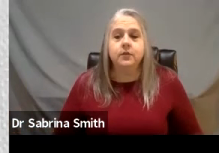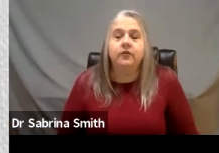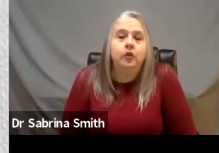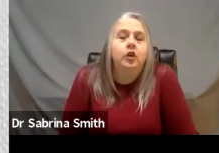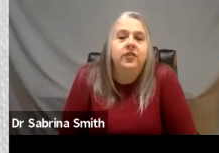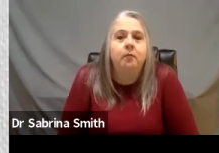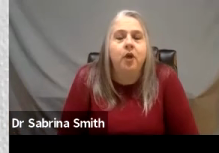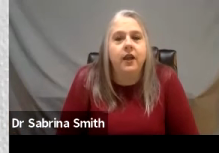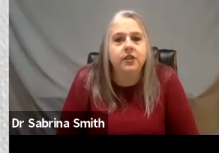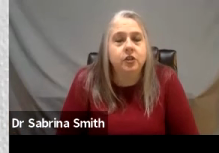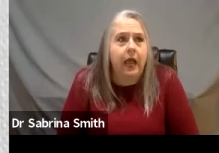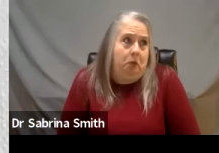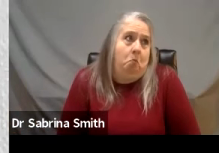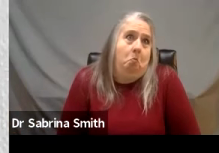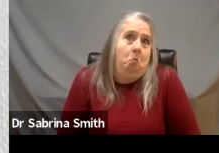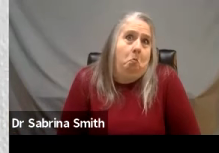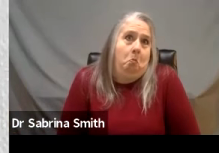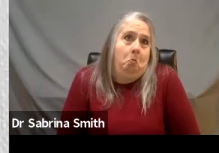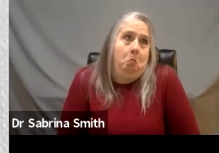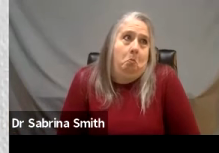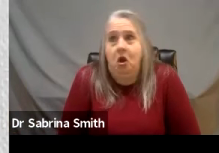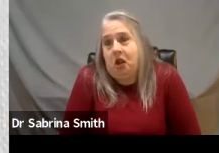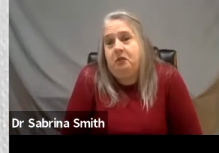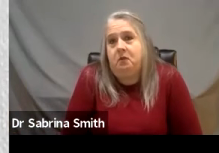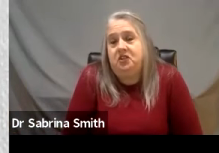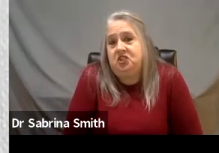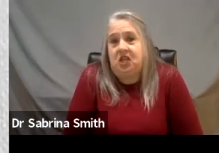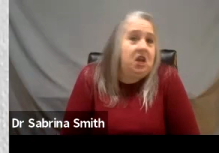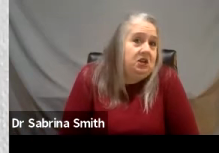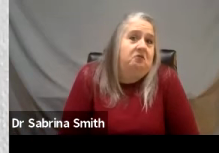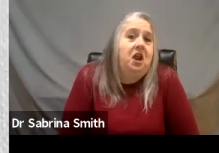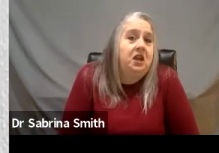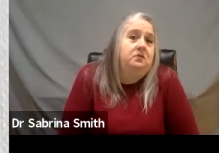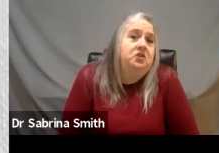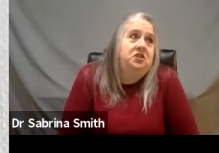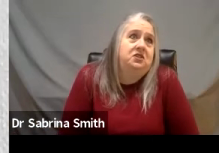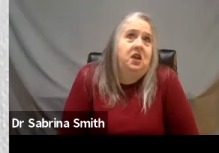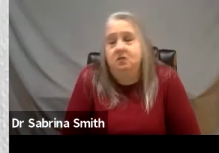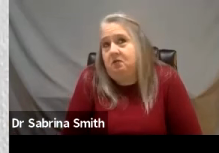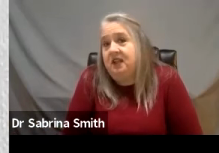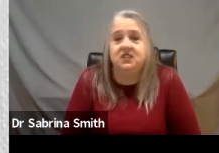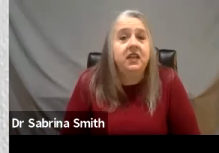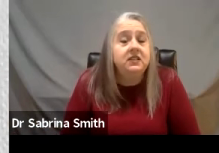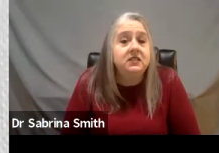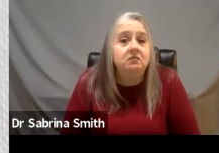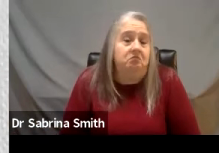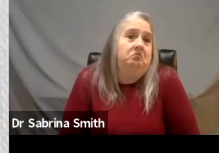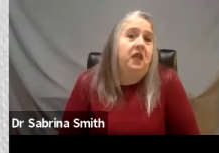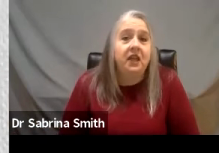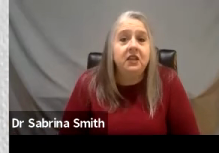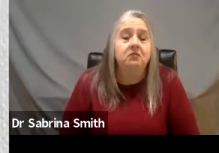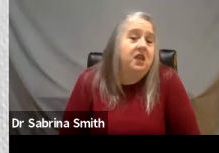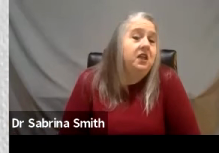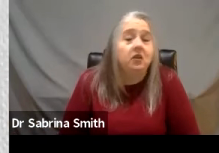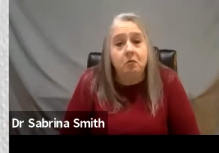okay, so if you look at that product, you're like, all right, I mean, she signed it right. I mean, she signed, it makes sense.